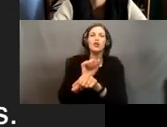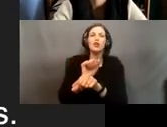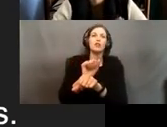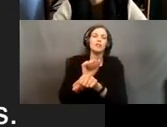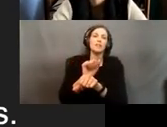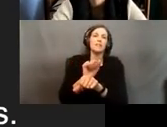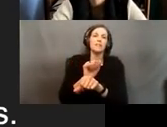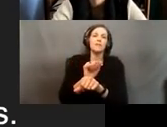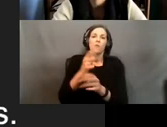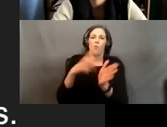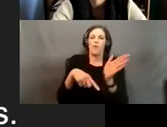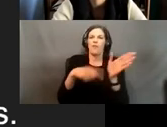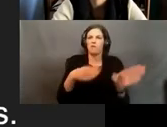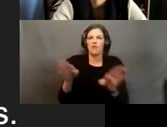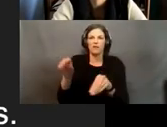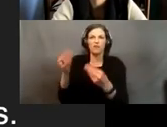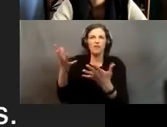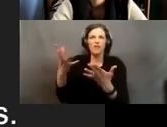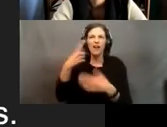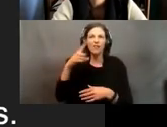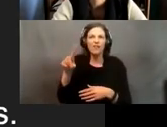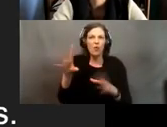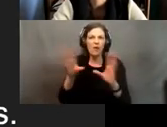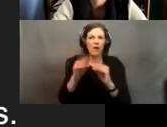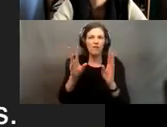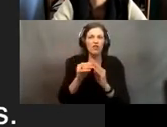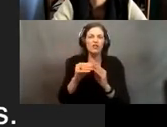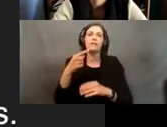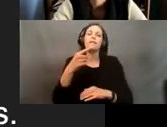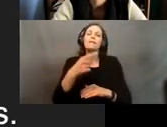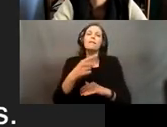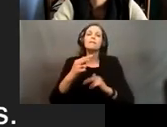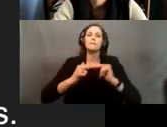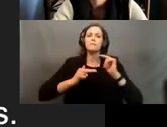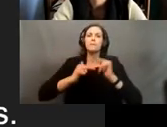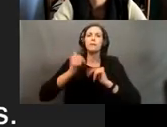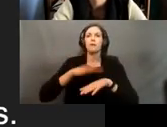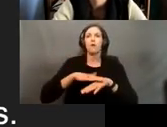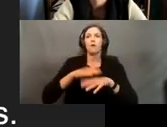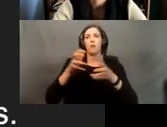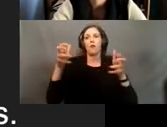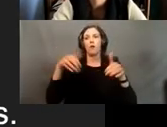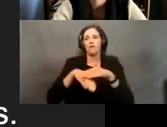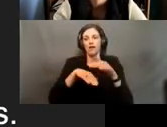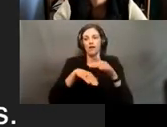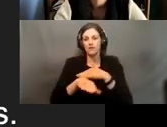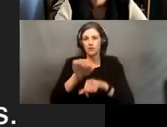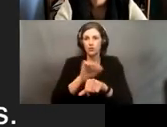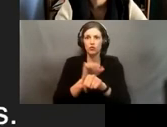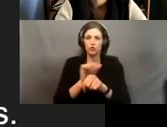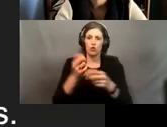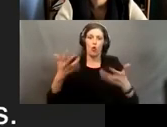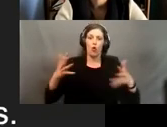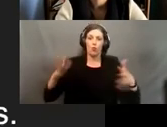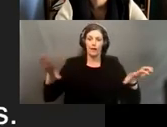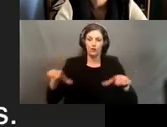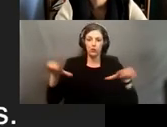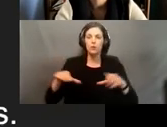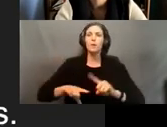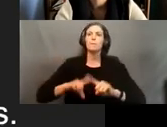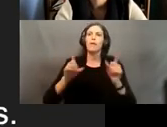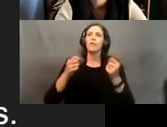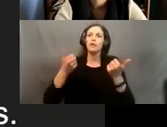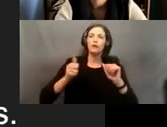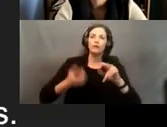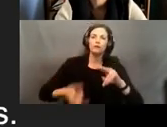is planning to provide for this year's conference. And this is building on, you know, a lot of access work that they were already doing but that they're trying to sort of